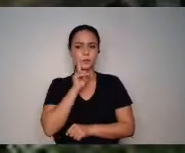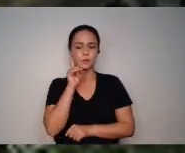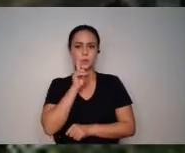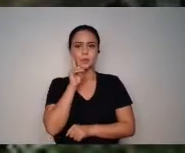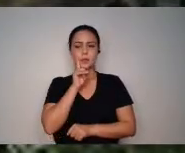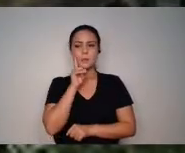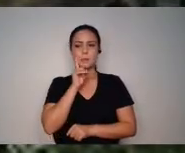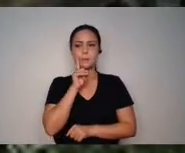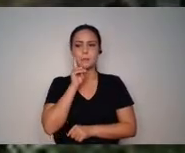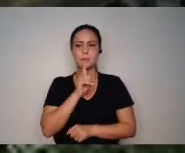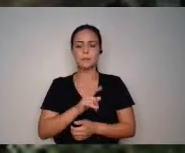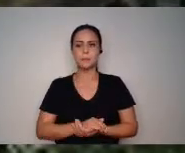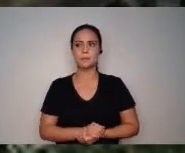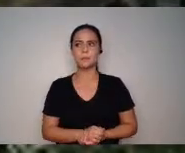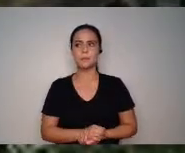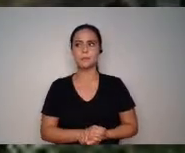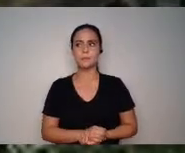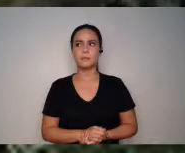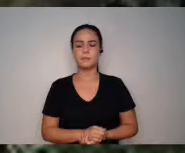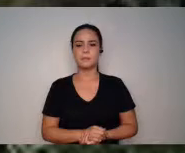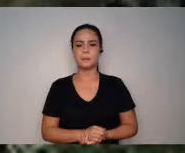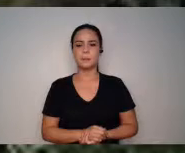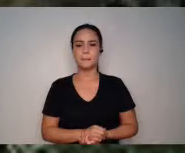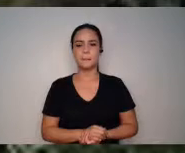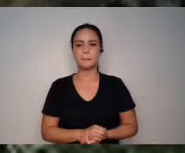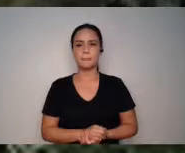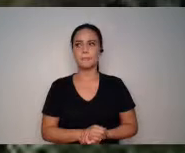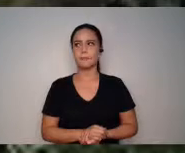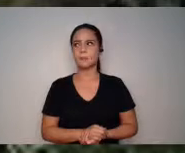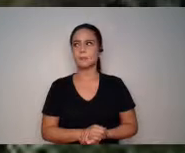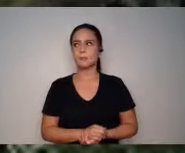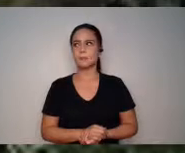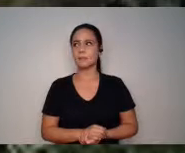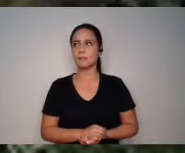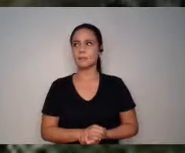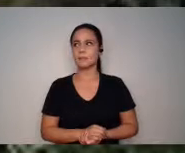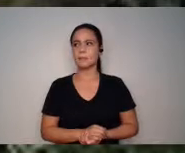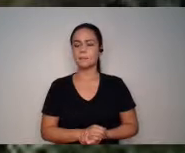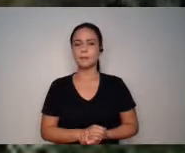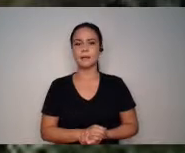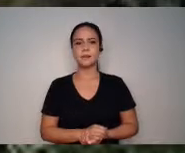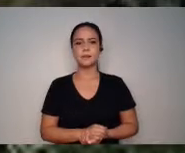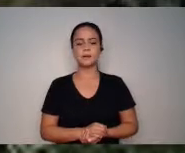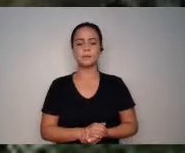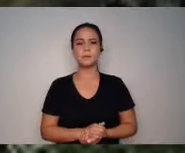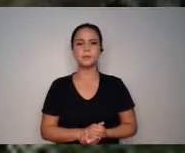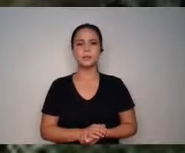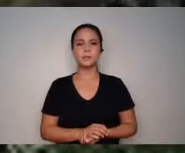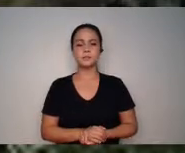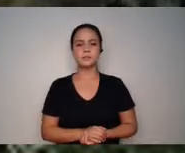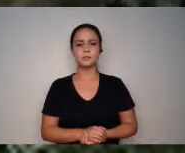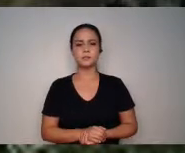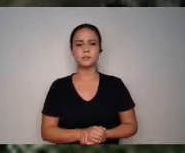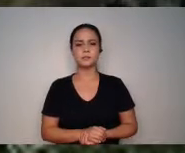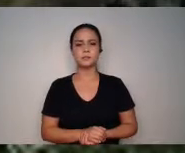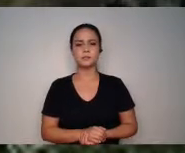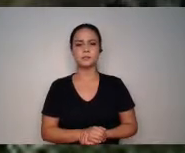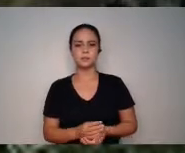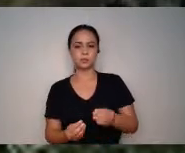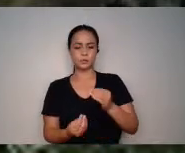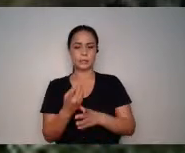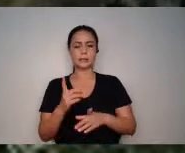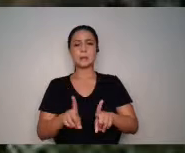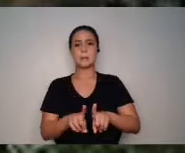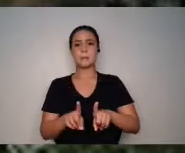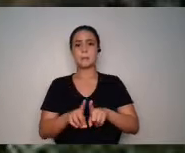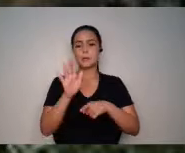health results, which is important for the United States and for the rest of the world as well. Dr. Marnie Dobson is the